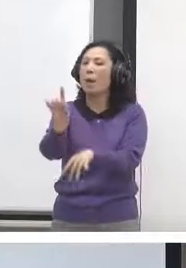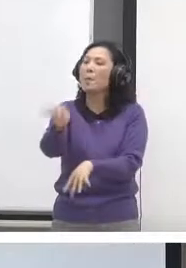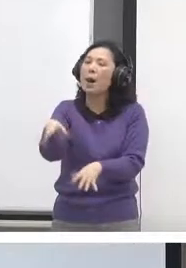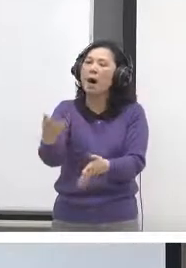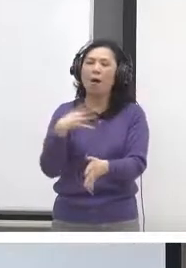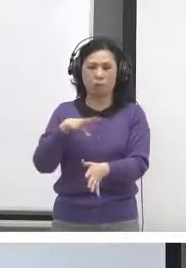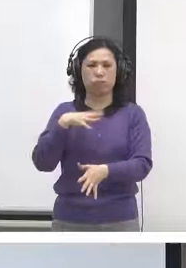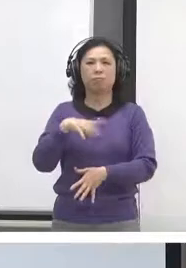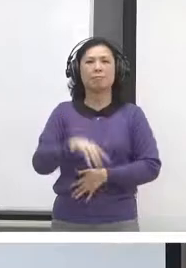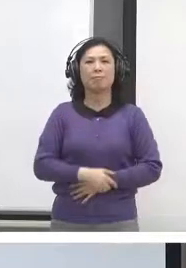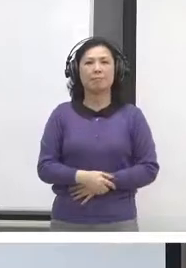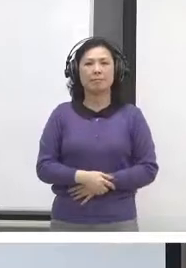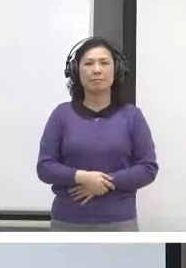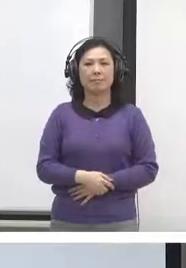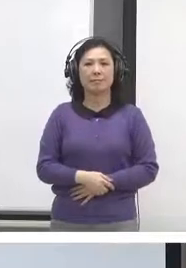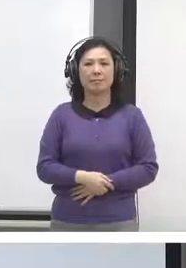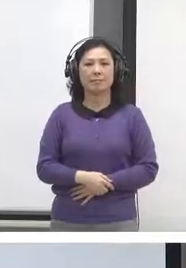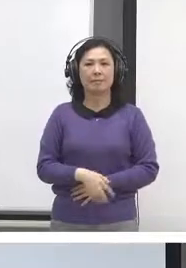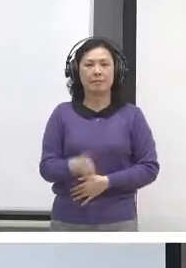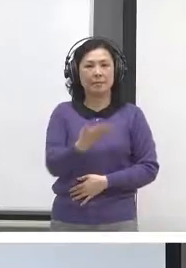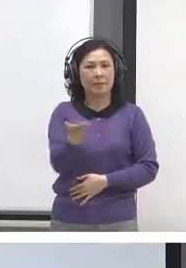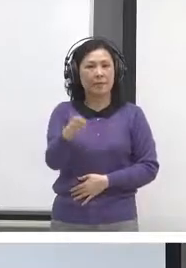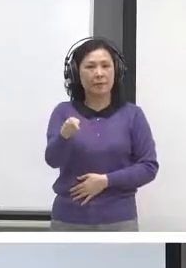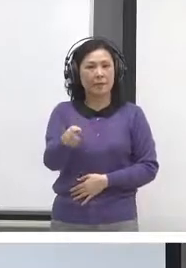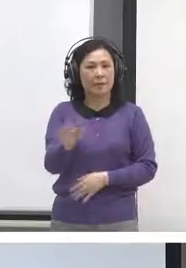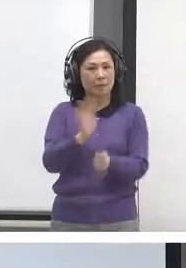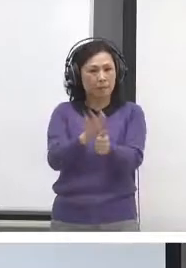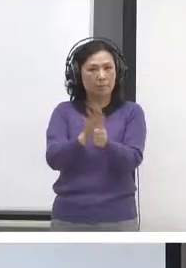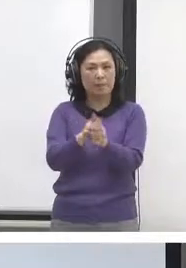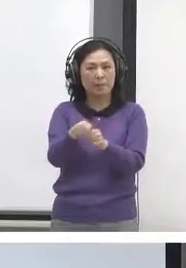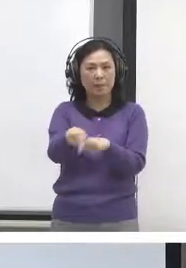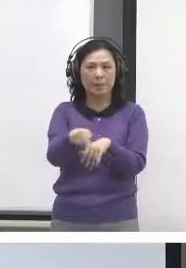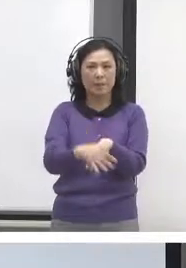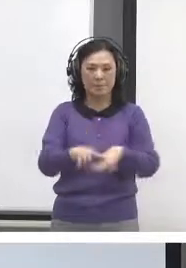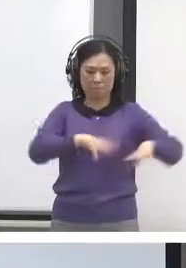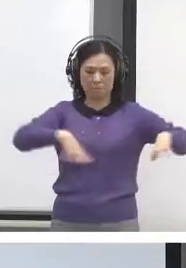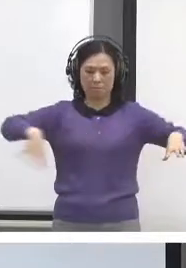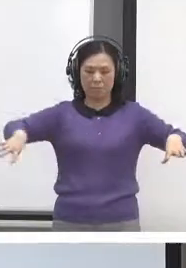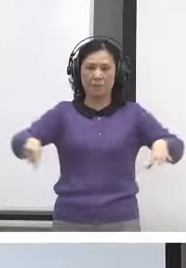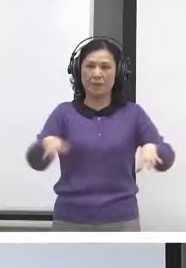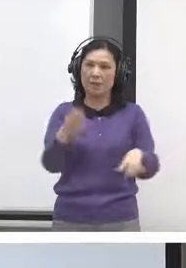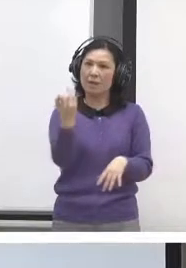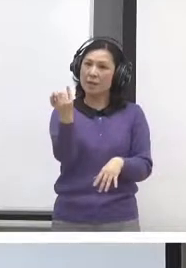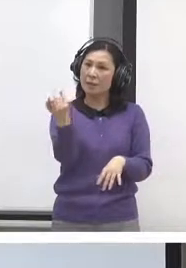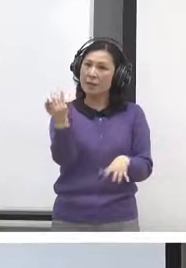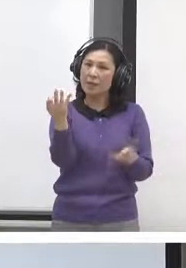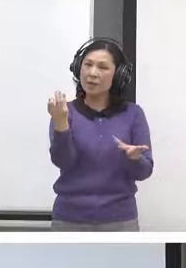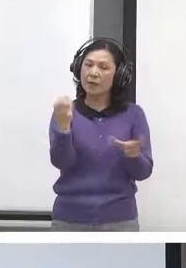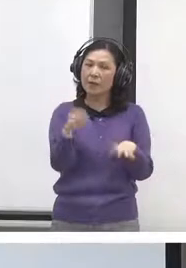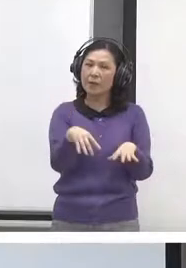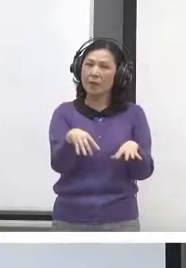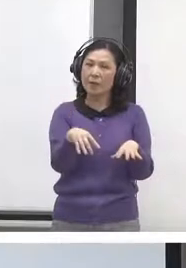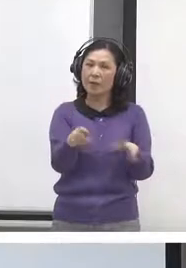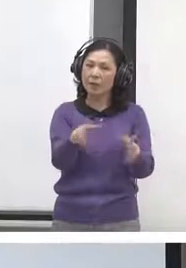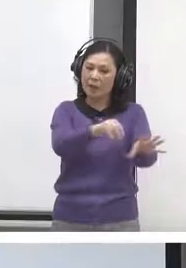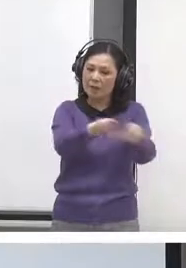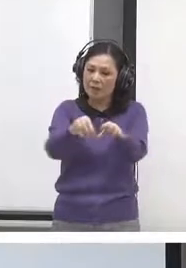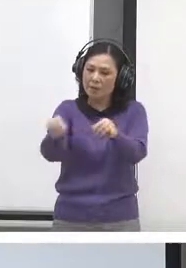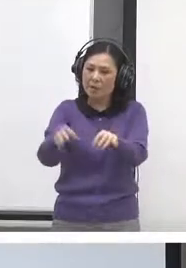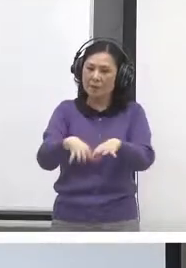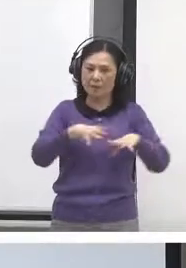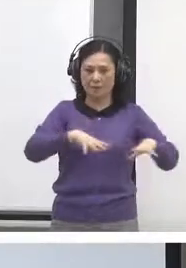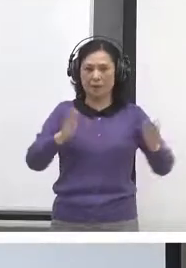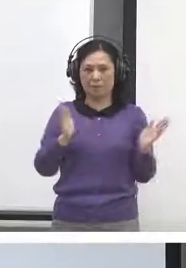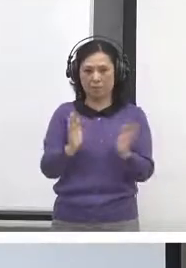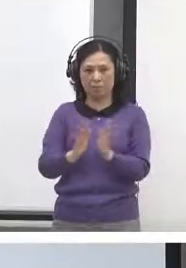allows users, through the use of an app, to identify damage or inefficiencies in the city's bike parking infrastructure. And most